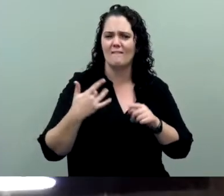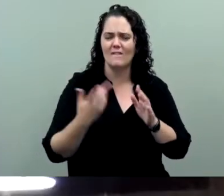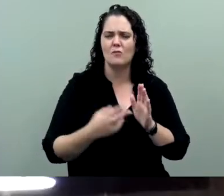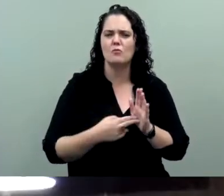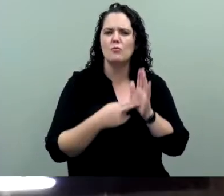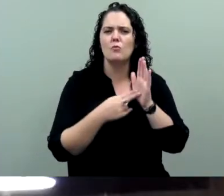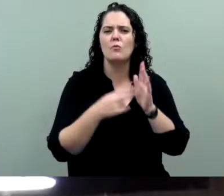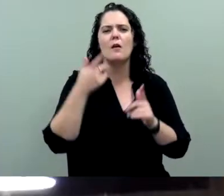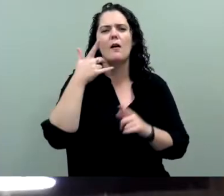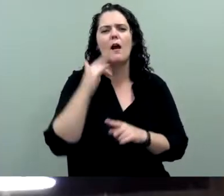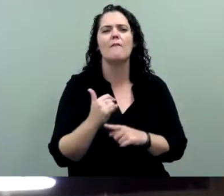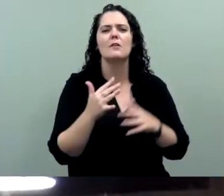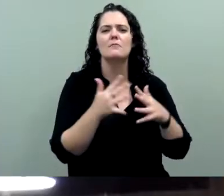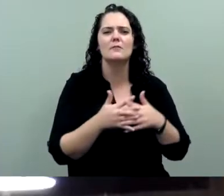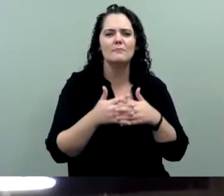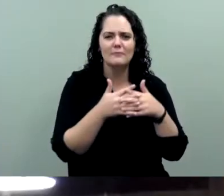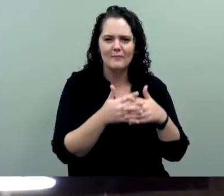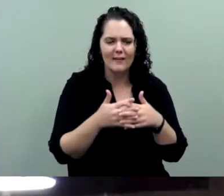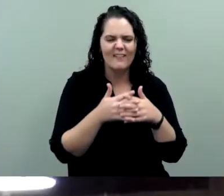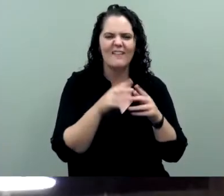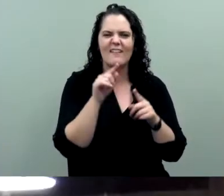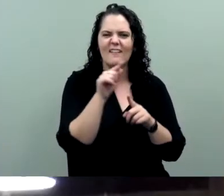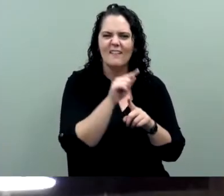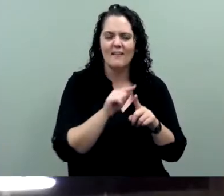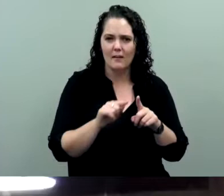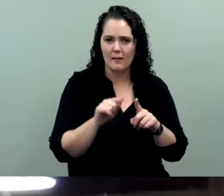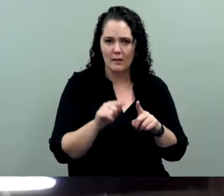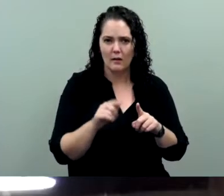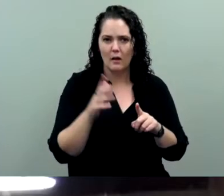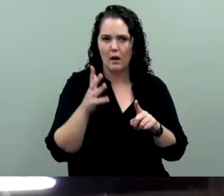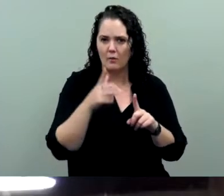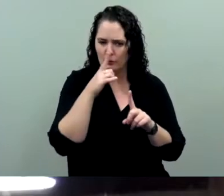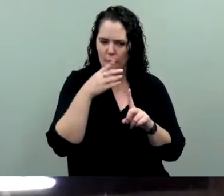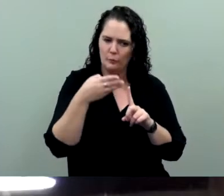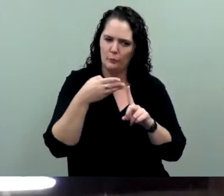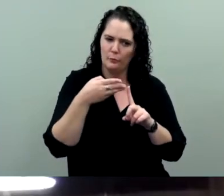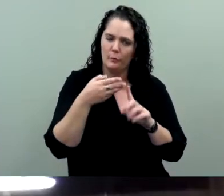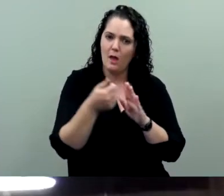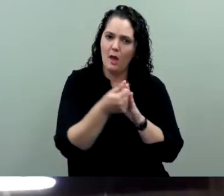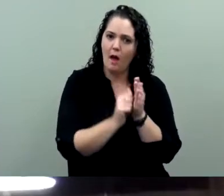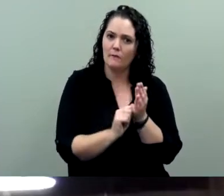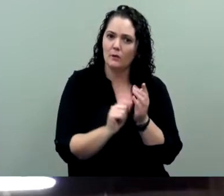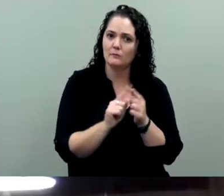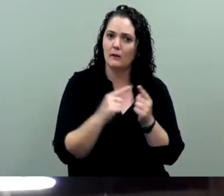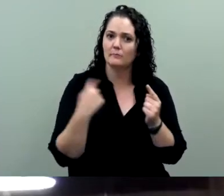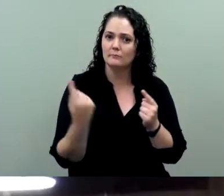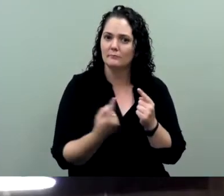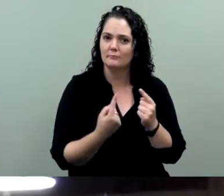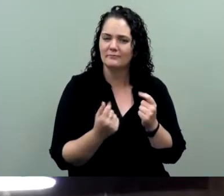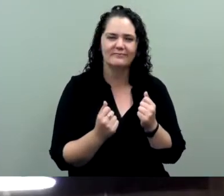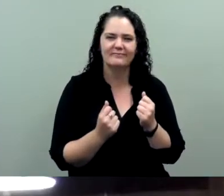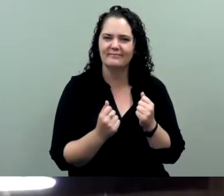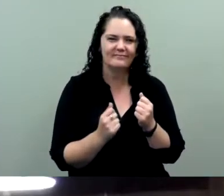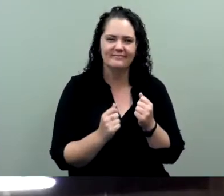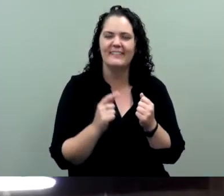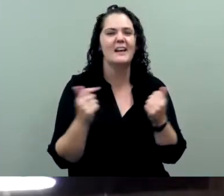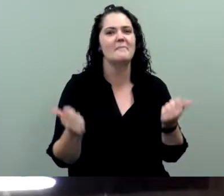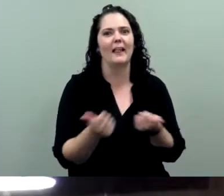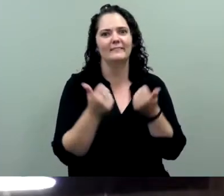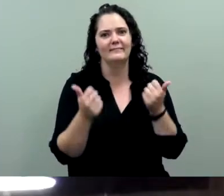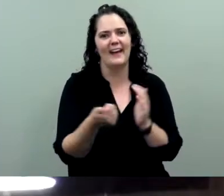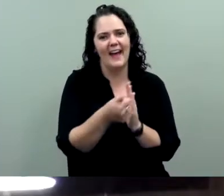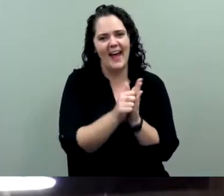anybody consume as many avocados as y'all do. But there's a lot of avocados out there, which means there's also a lot of avocado seeds and